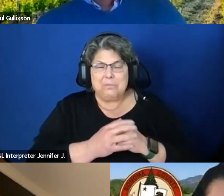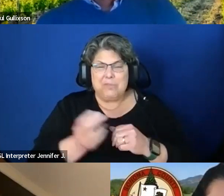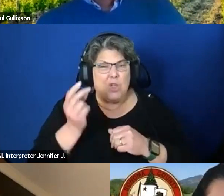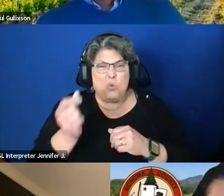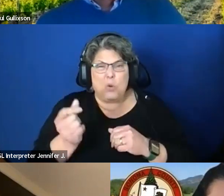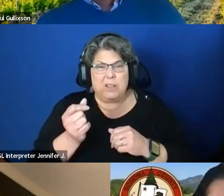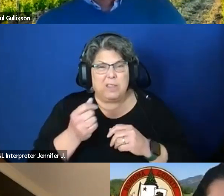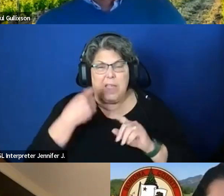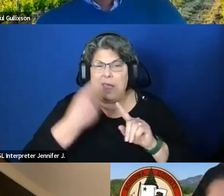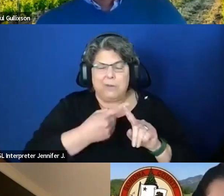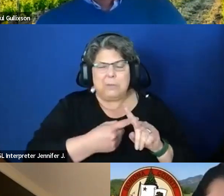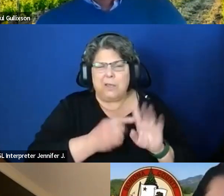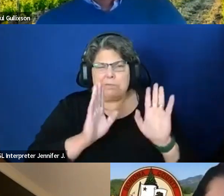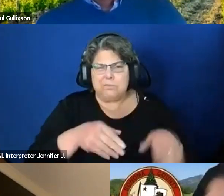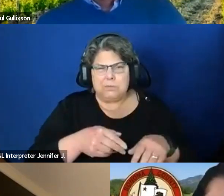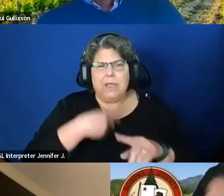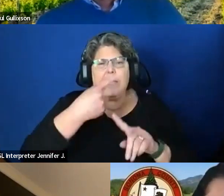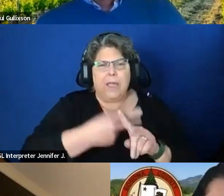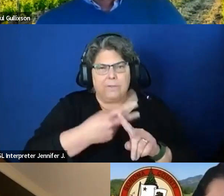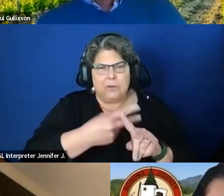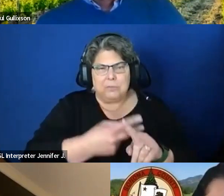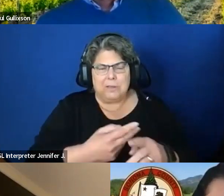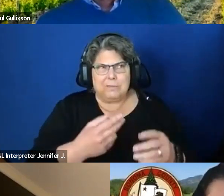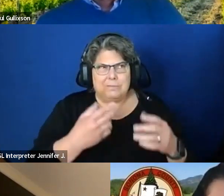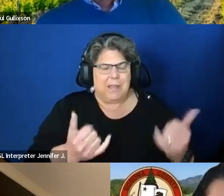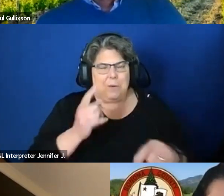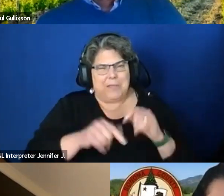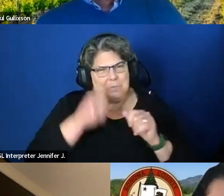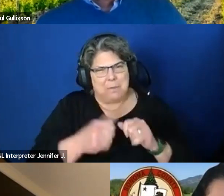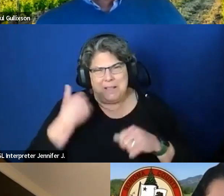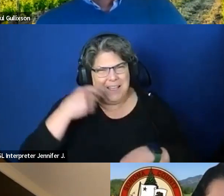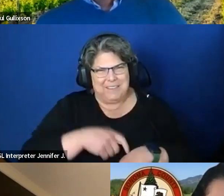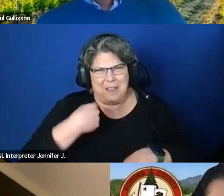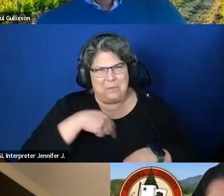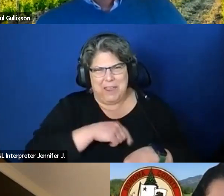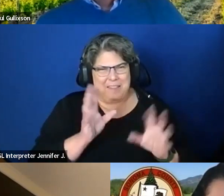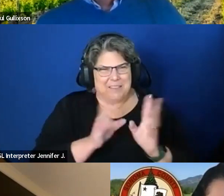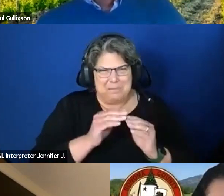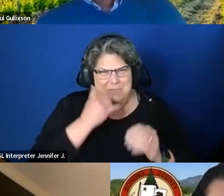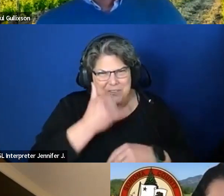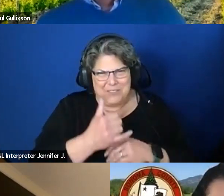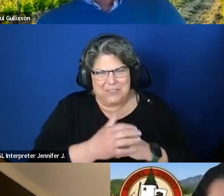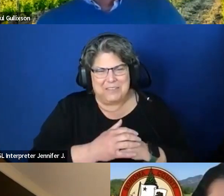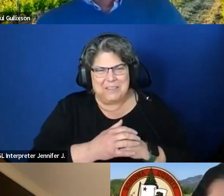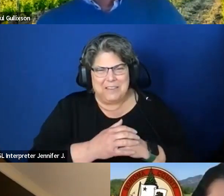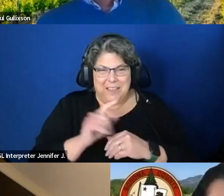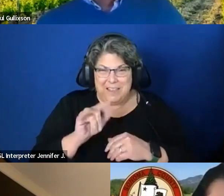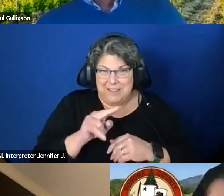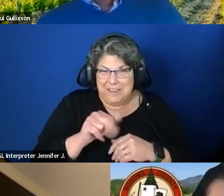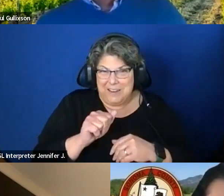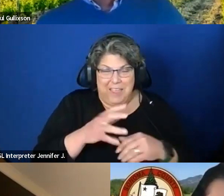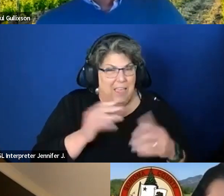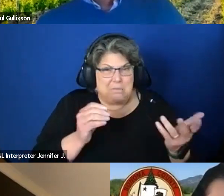quickly it went from every month to every 2 months. And I can't remember the last time we had a call, Tina, and I don't know about you, but I don't